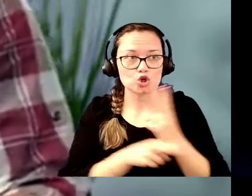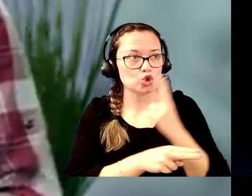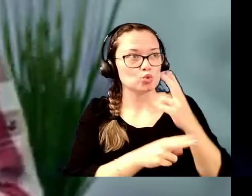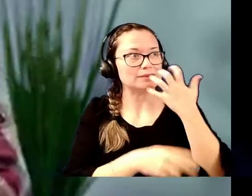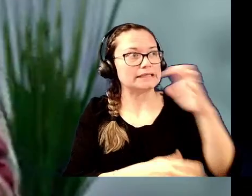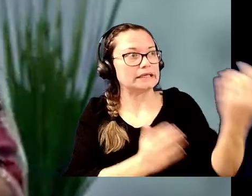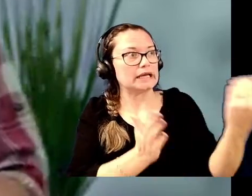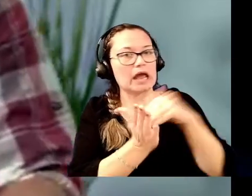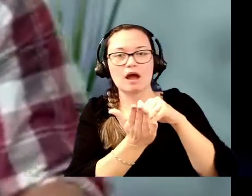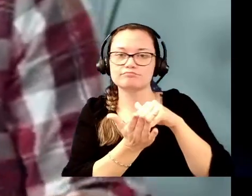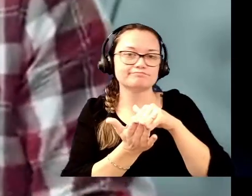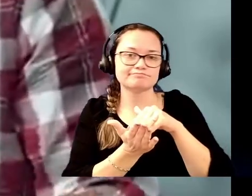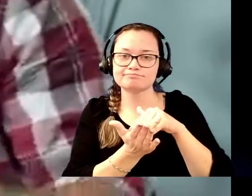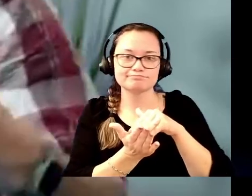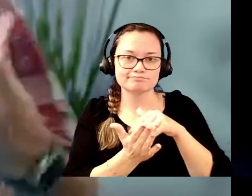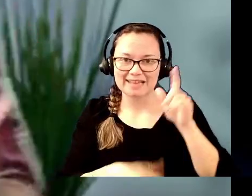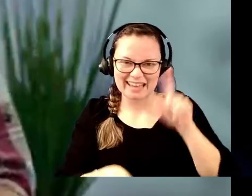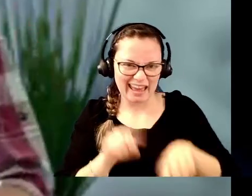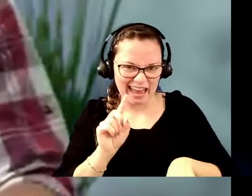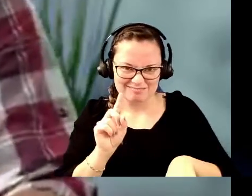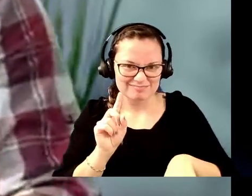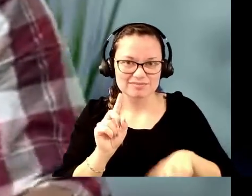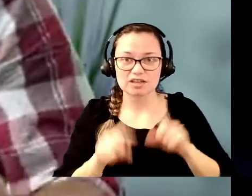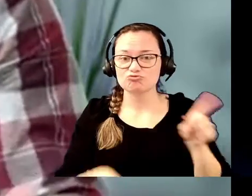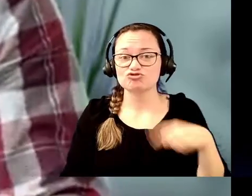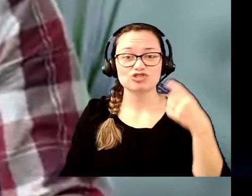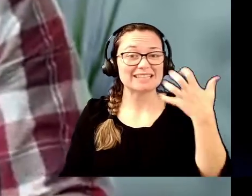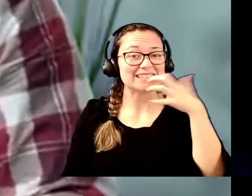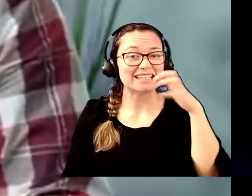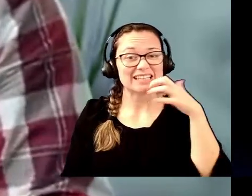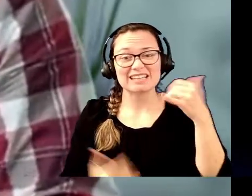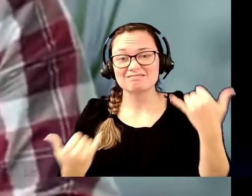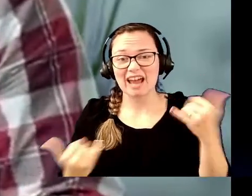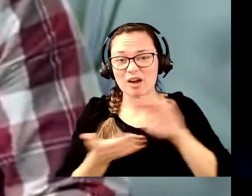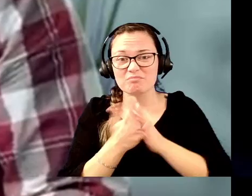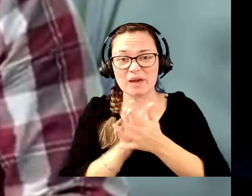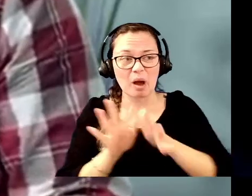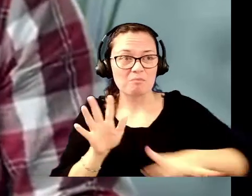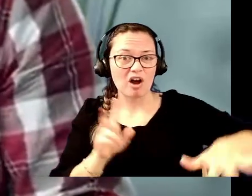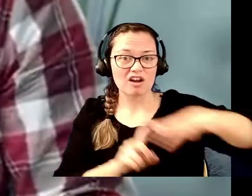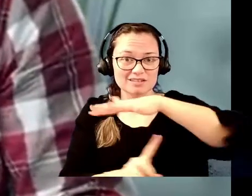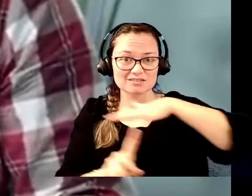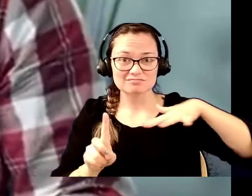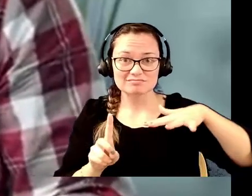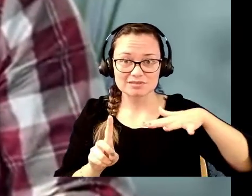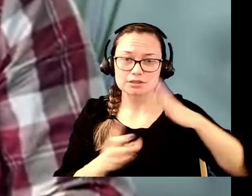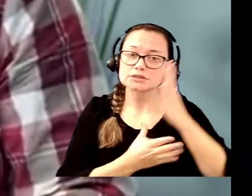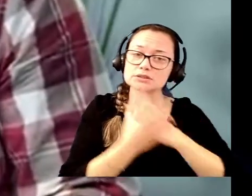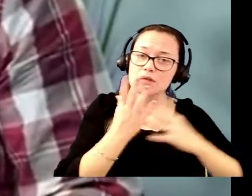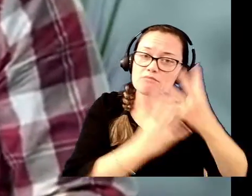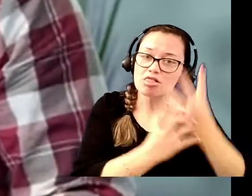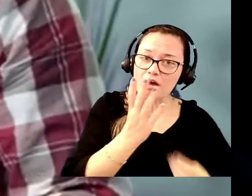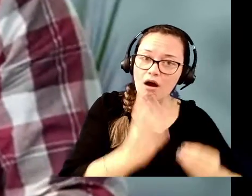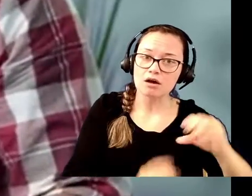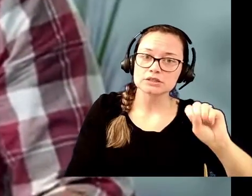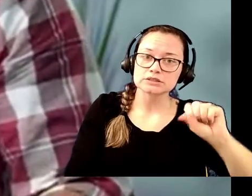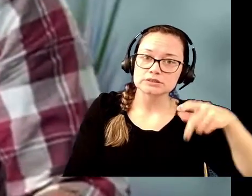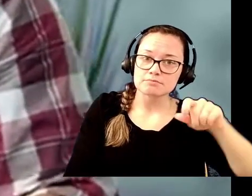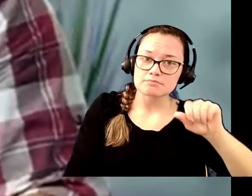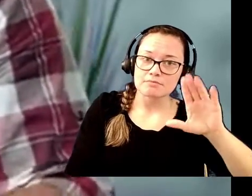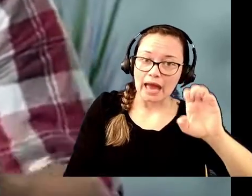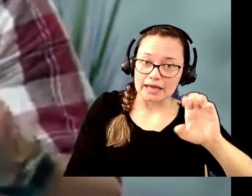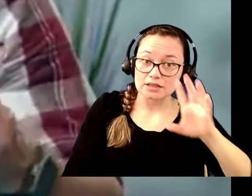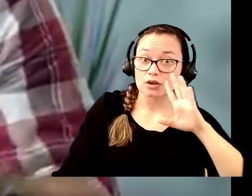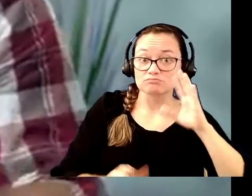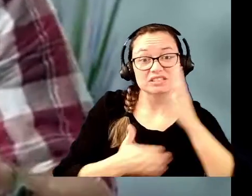right? They can't do that. It's simply just ambient heat now. It's become part of the atmosphere. Some of it will be lost into space. Some of it will come